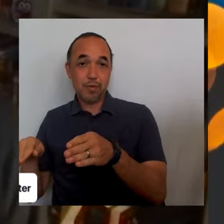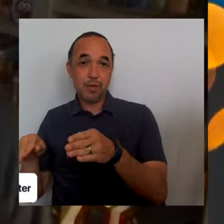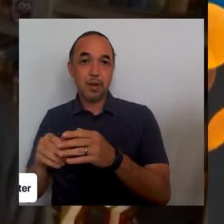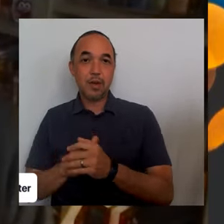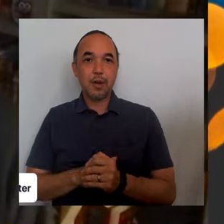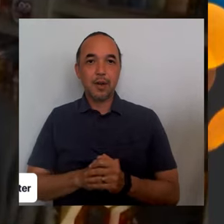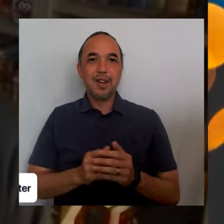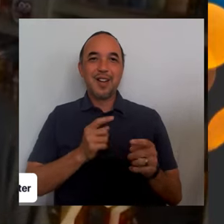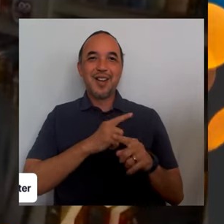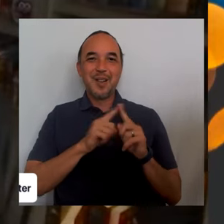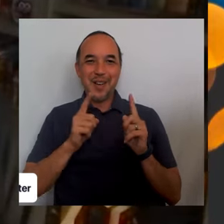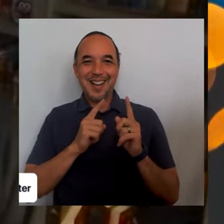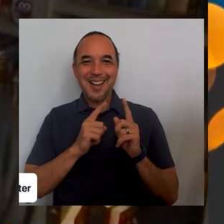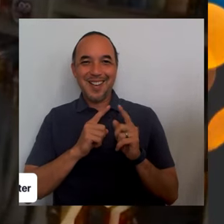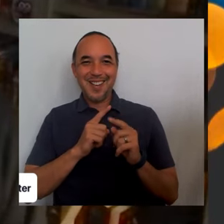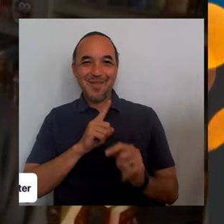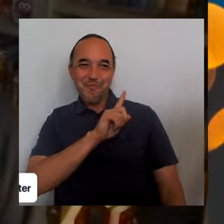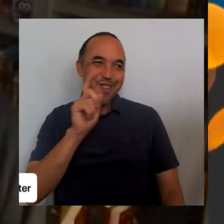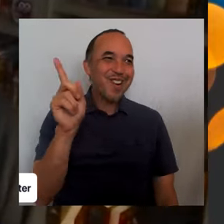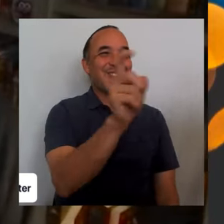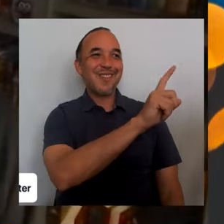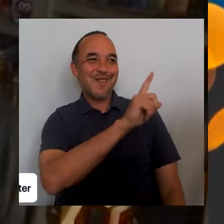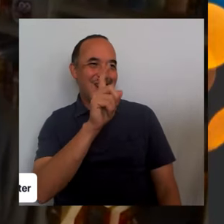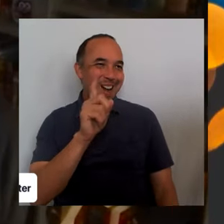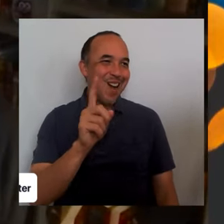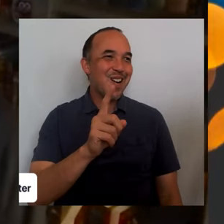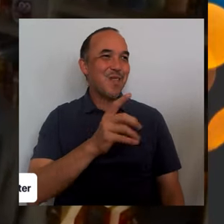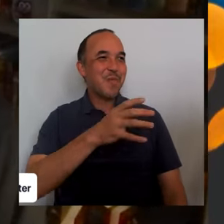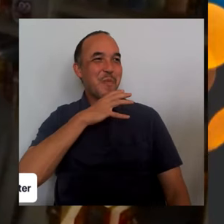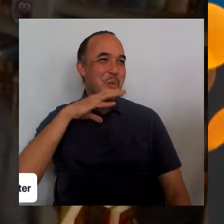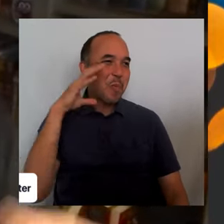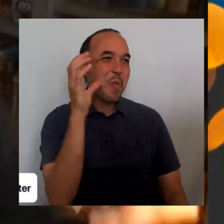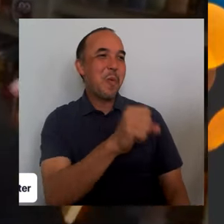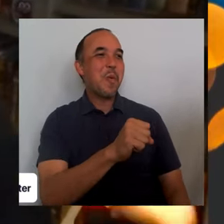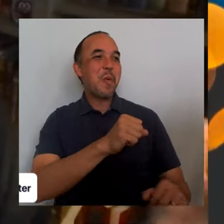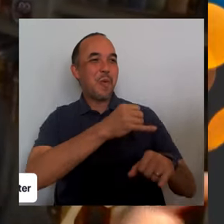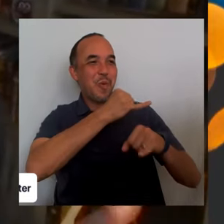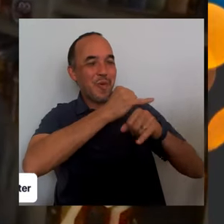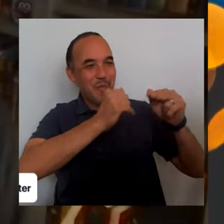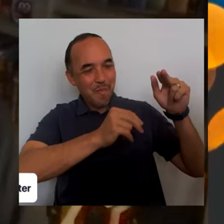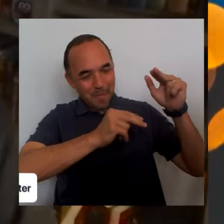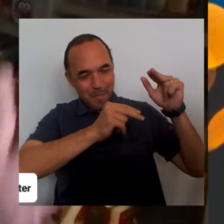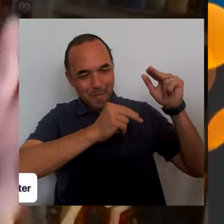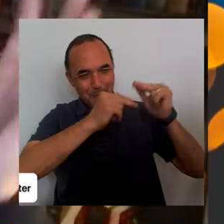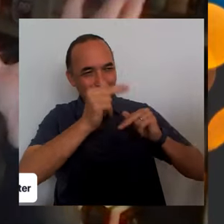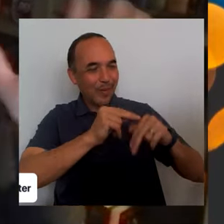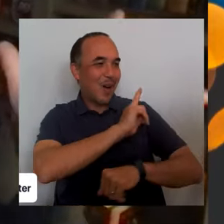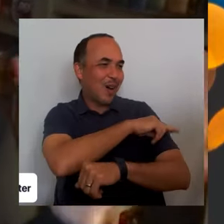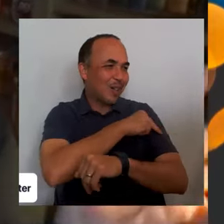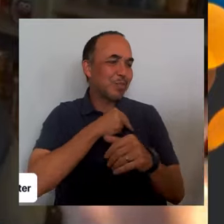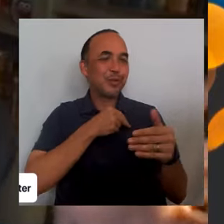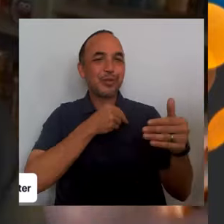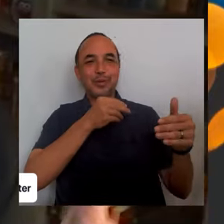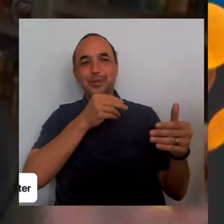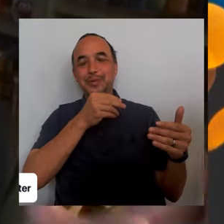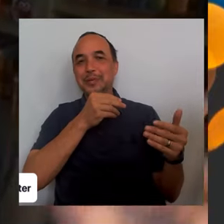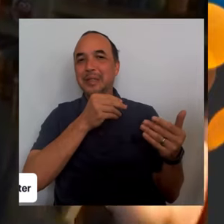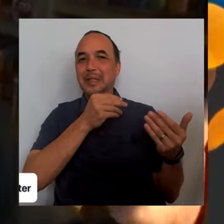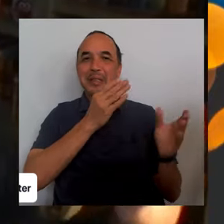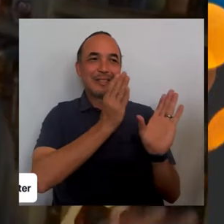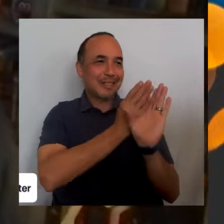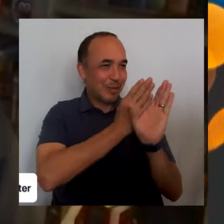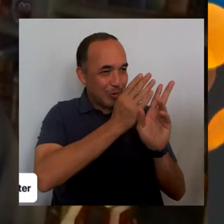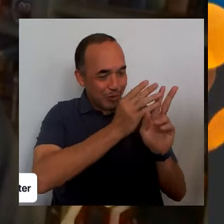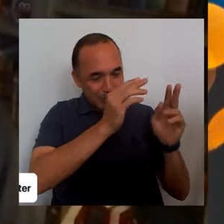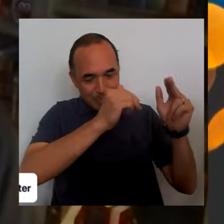running around an abandoned asylum or a hospital or even an old any, like